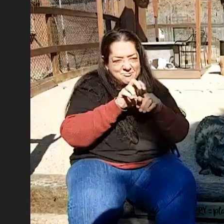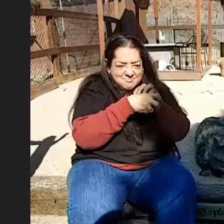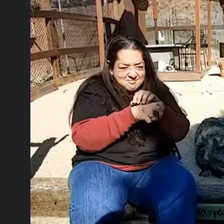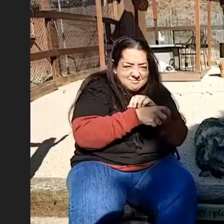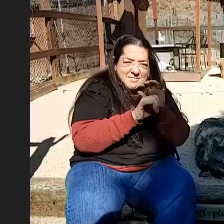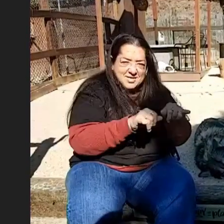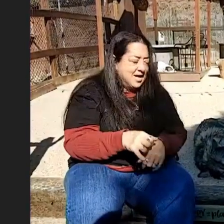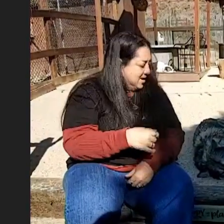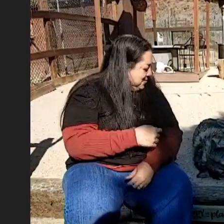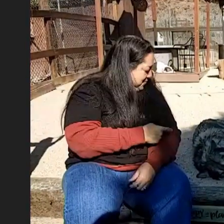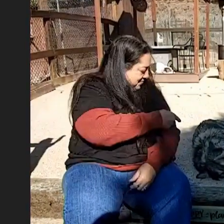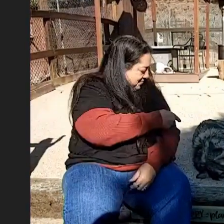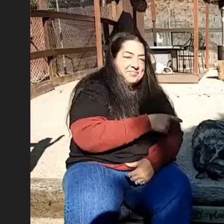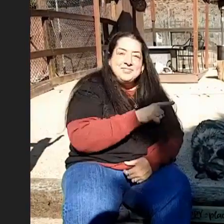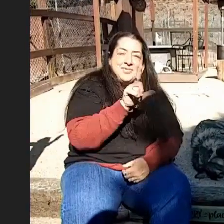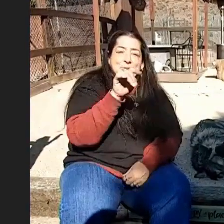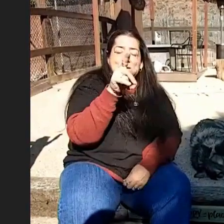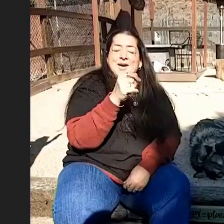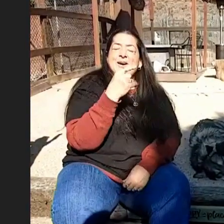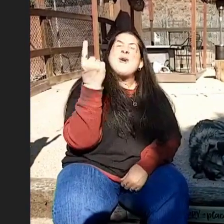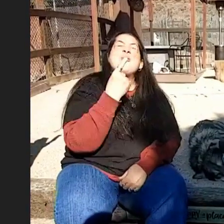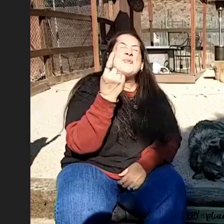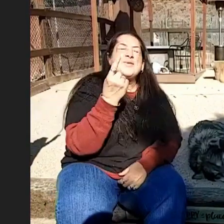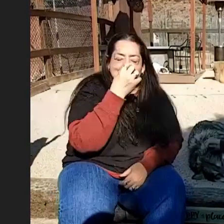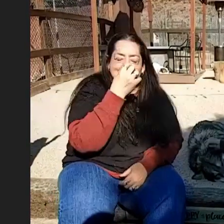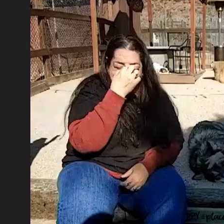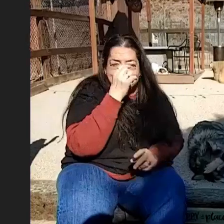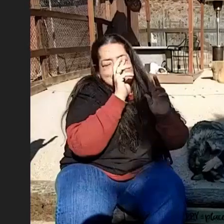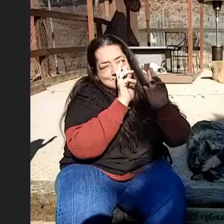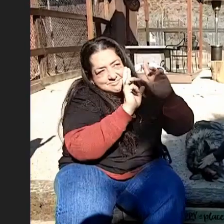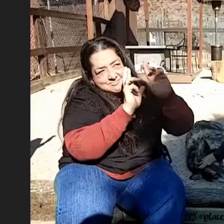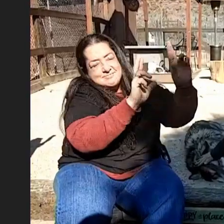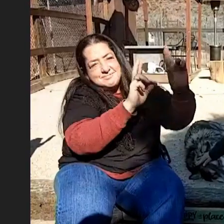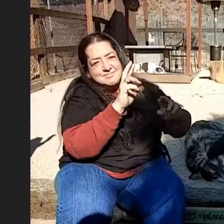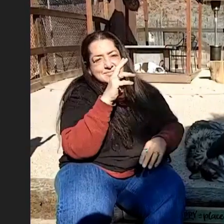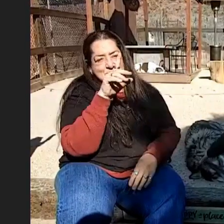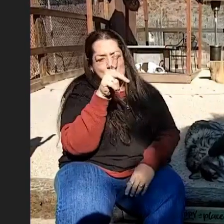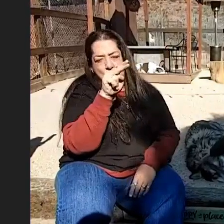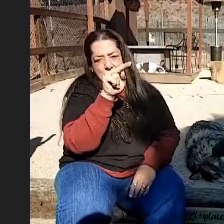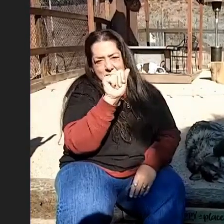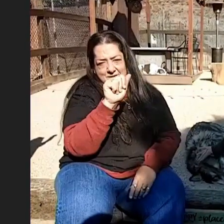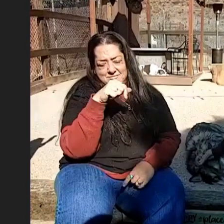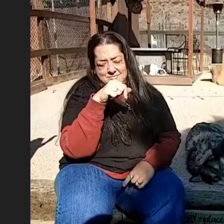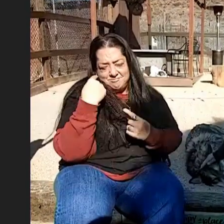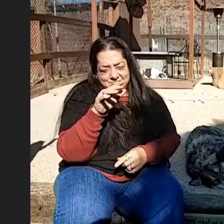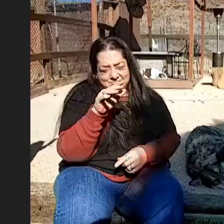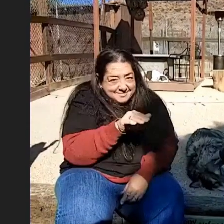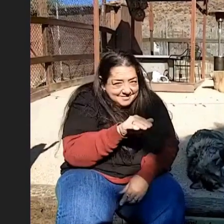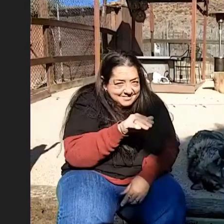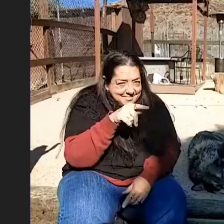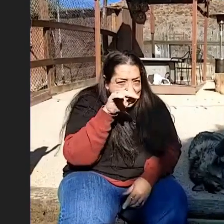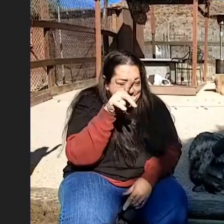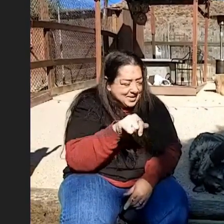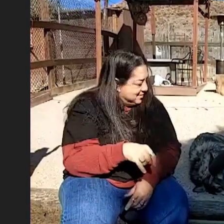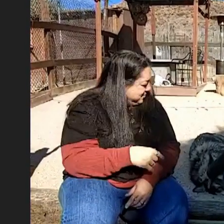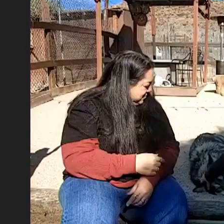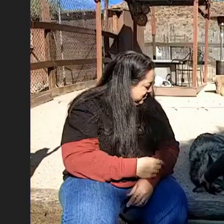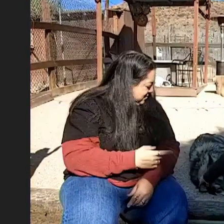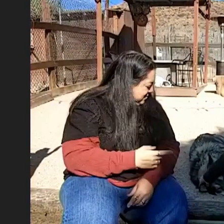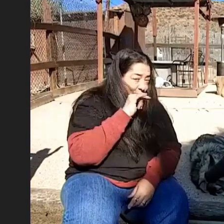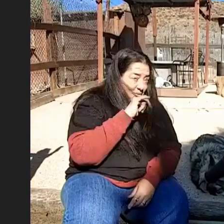wiggling all around. Loki has always admired Kona ever since he was a little puppy.